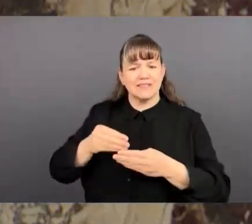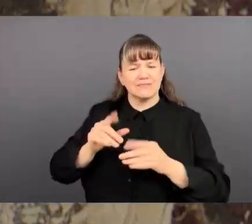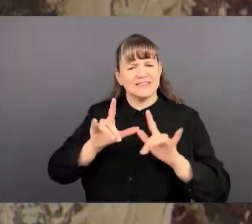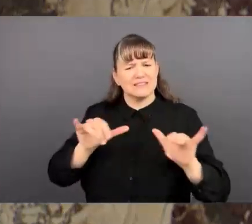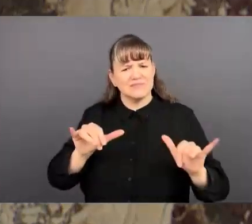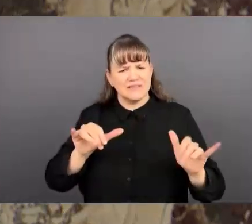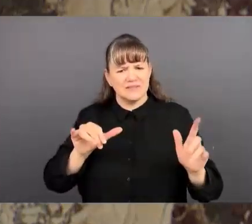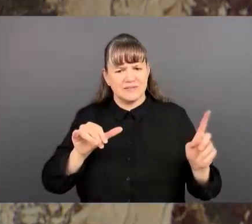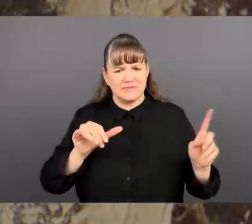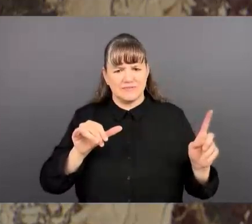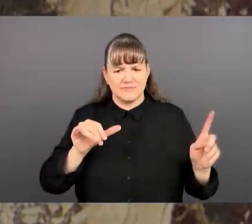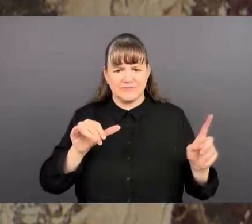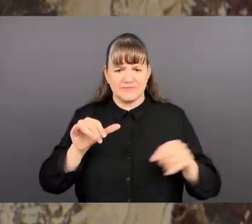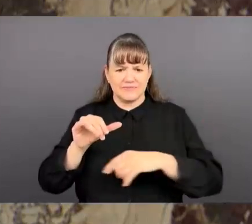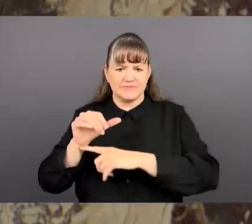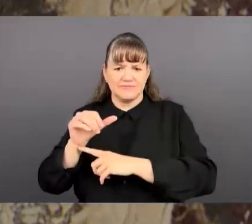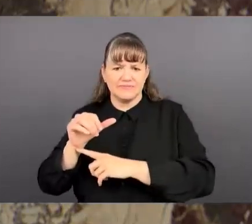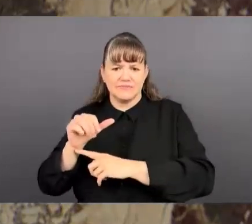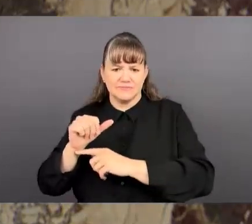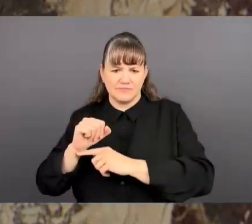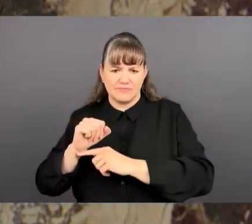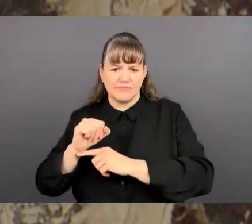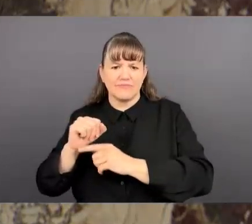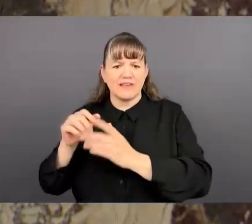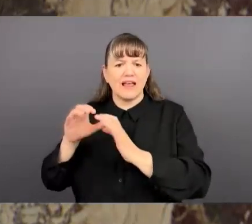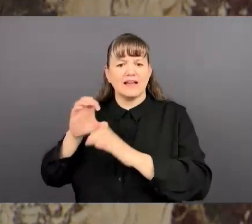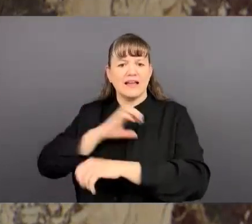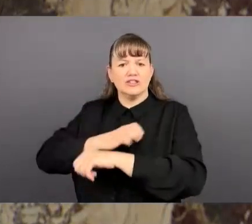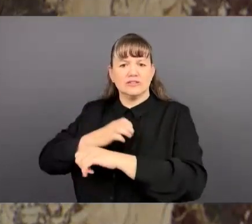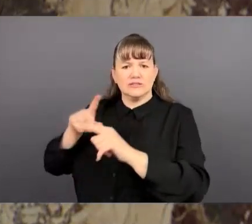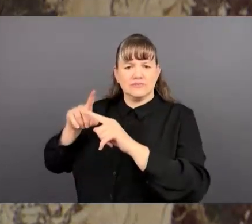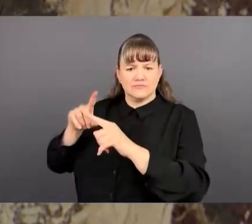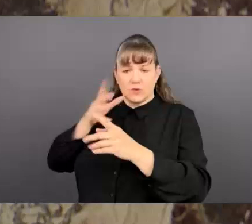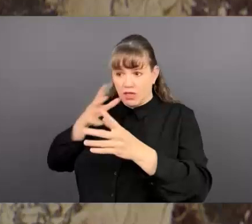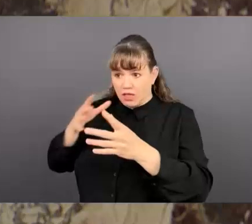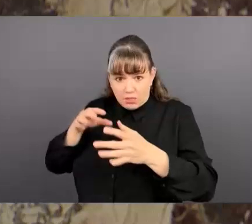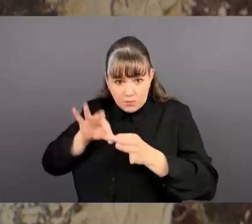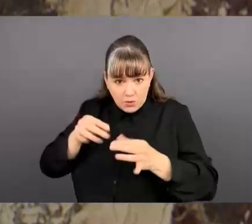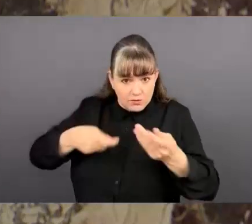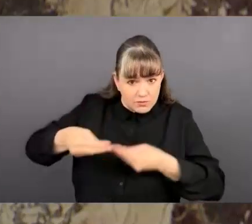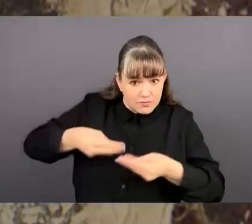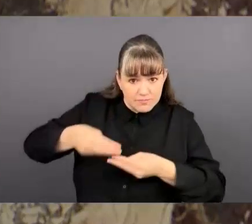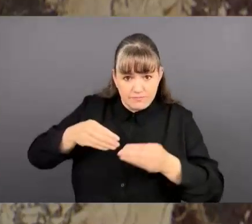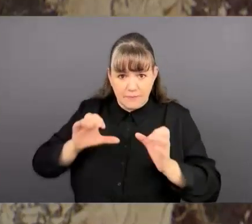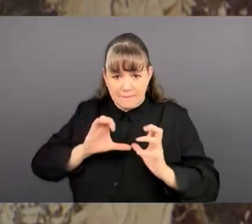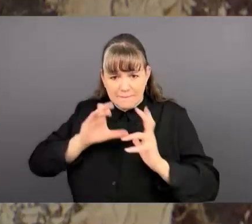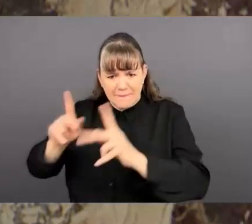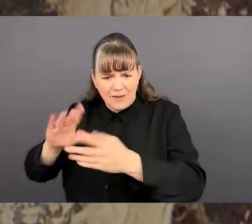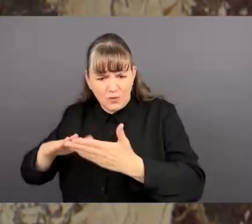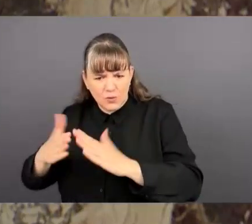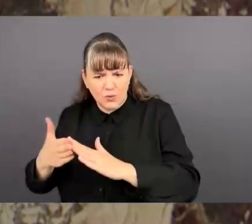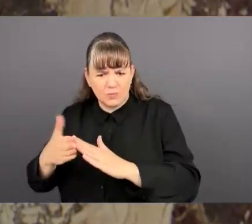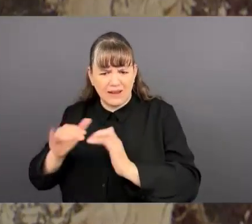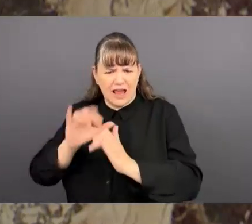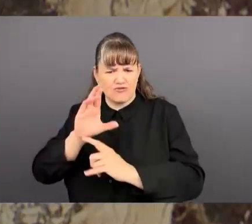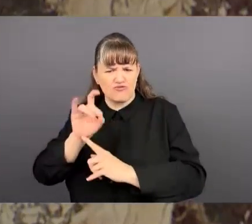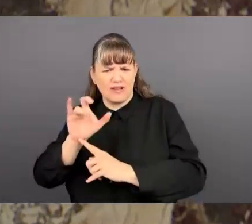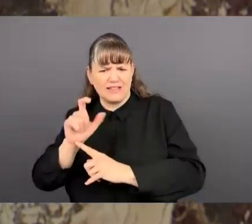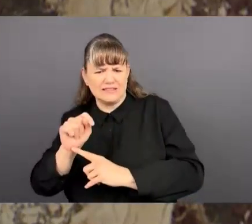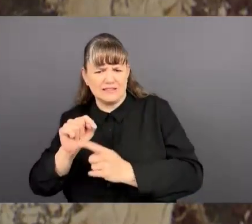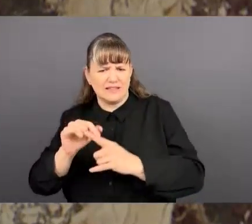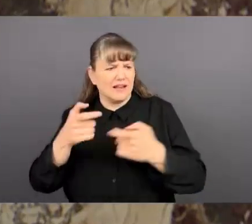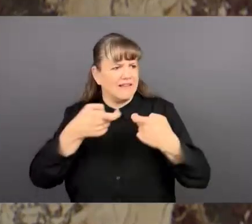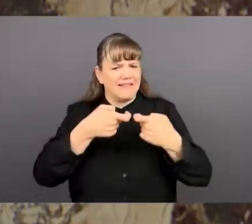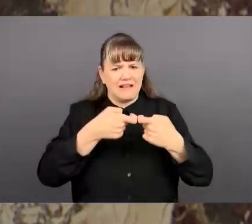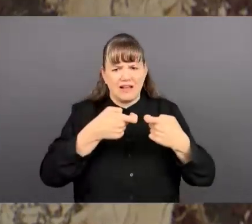and sell it back to the grid in exchange for credits. But BC Hydro is currently proposing changes to this program that drastically